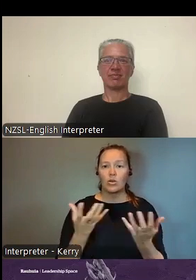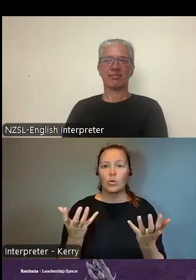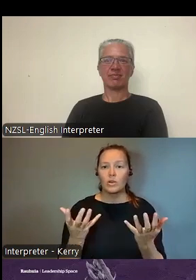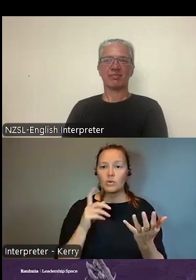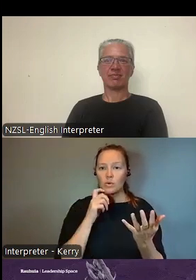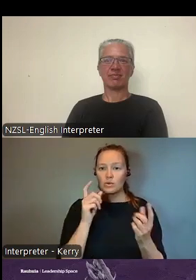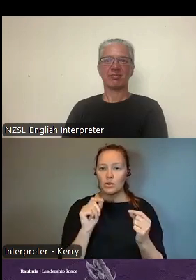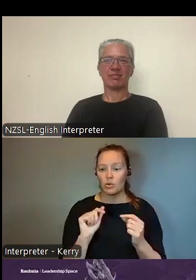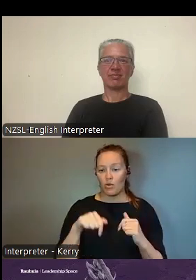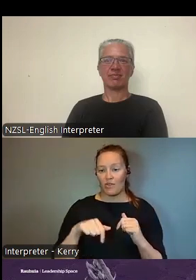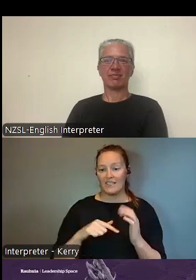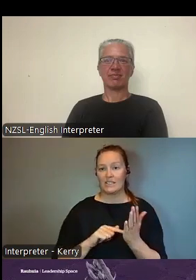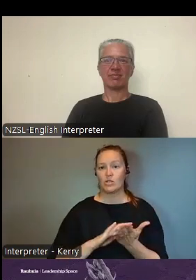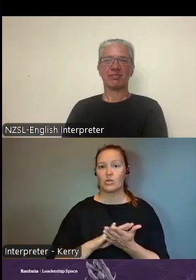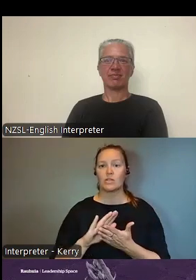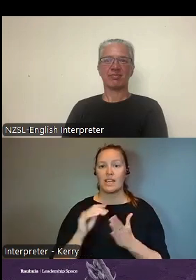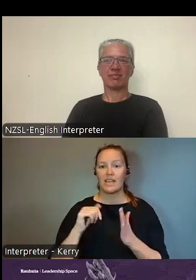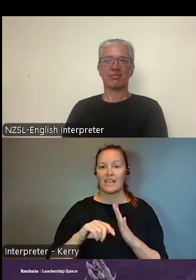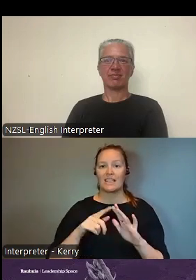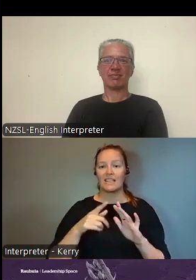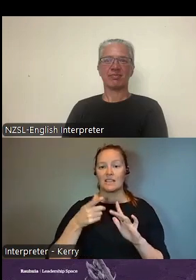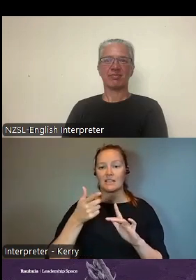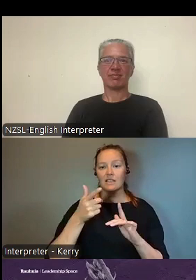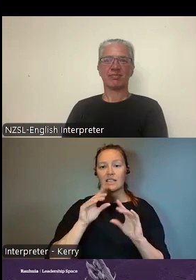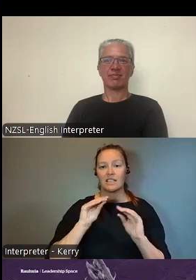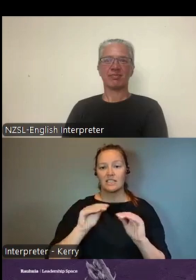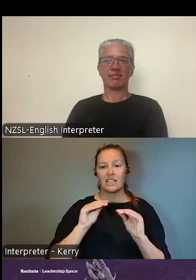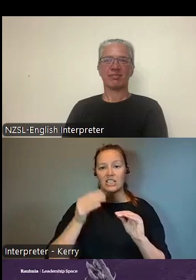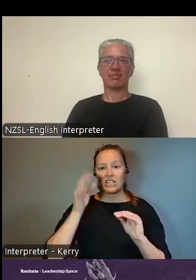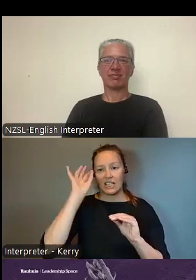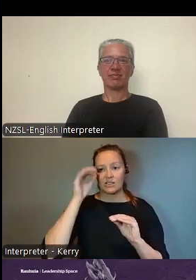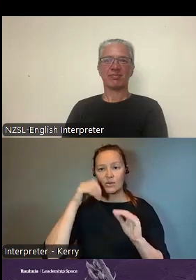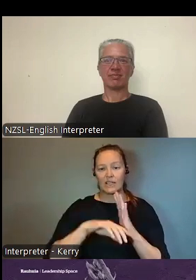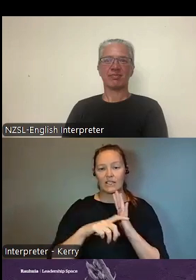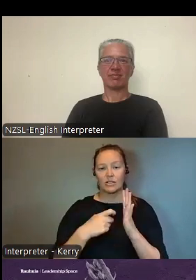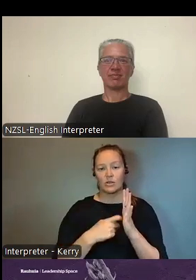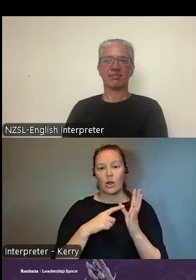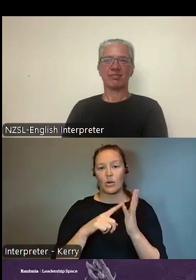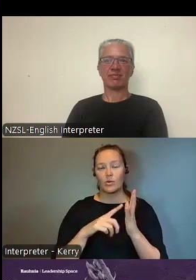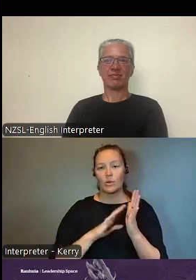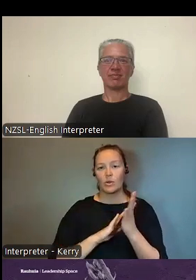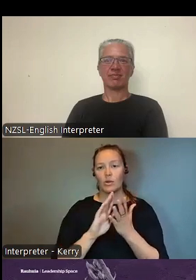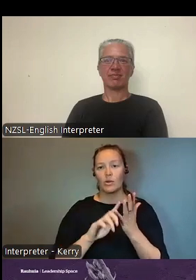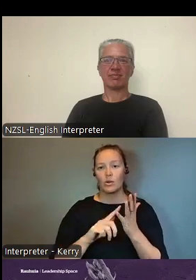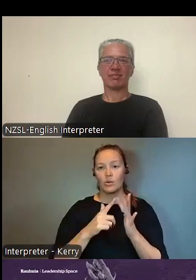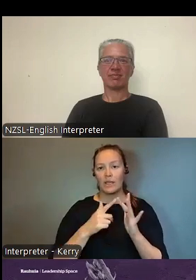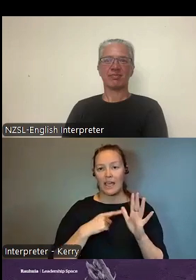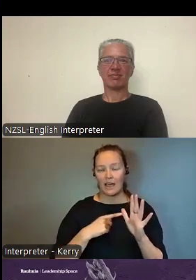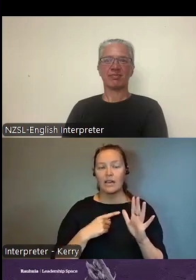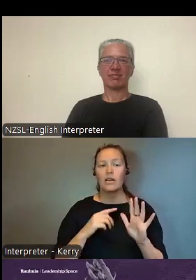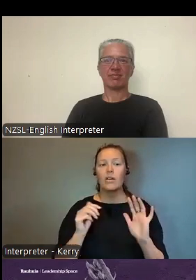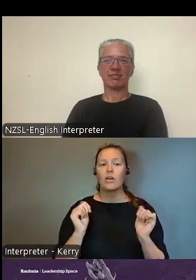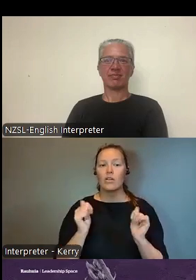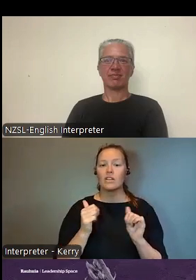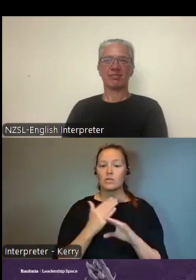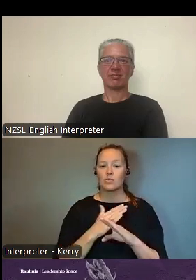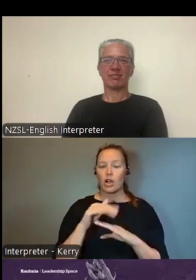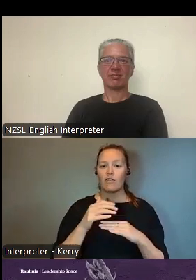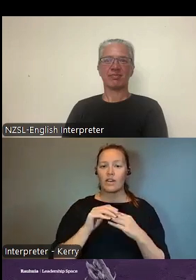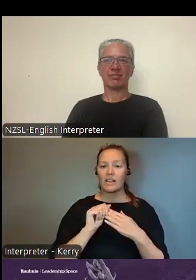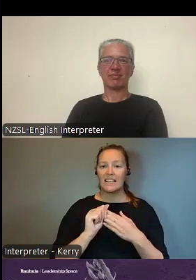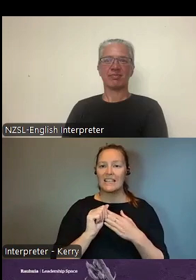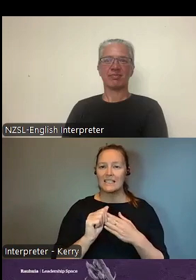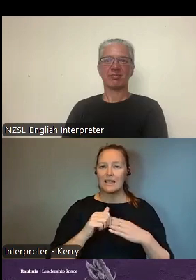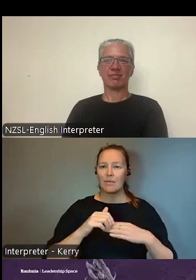on Thursday. Here at the Teaching Council within Rauhuia, we have been working on a leadership platform and